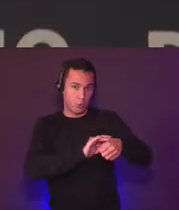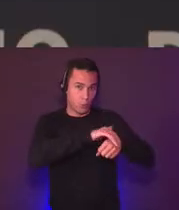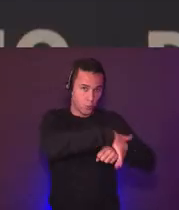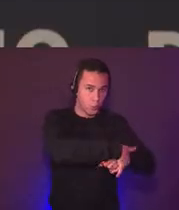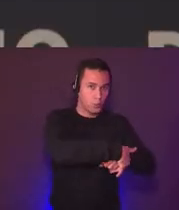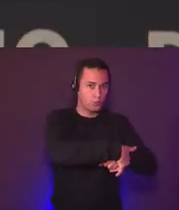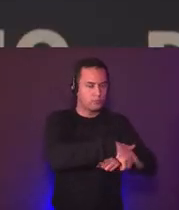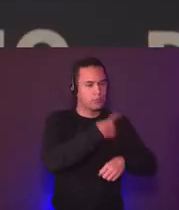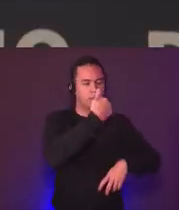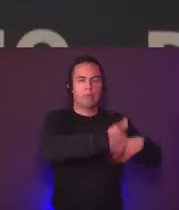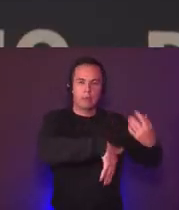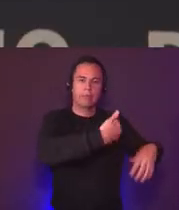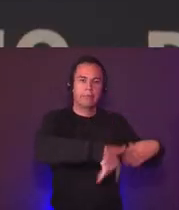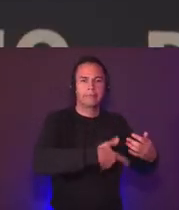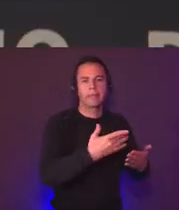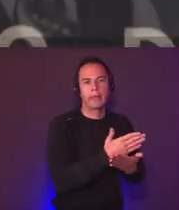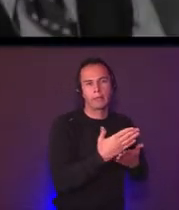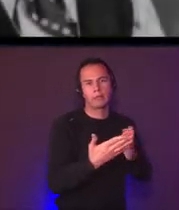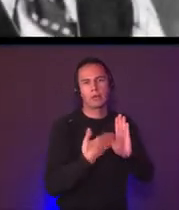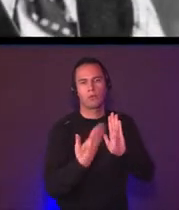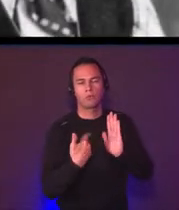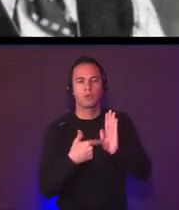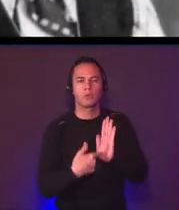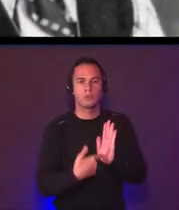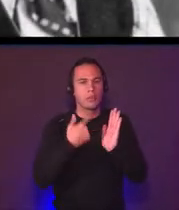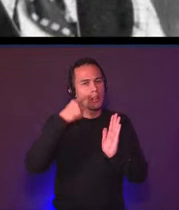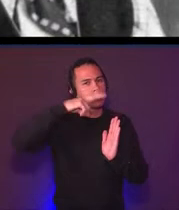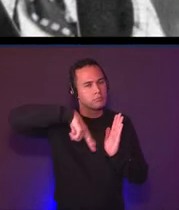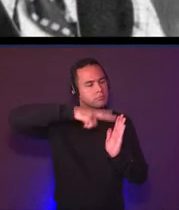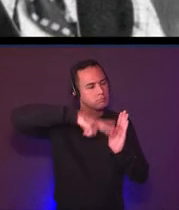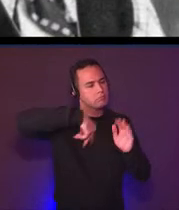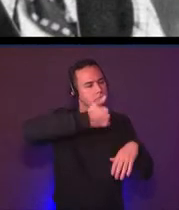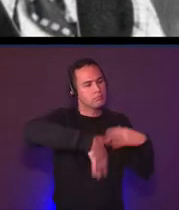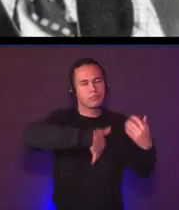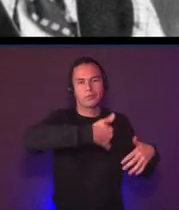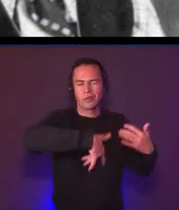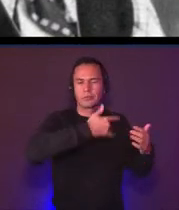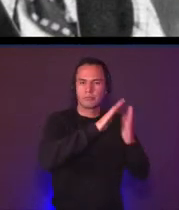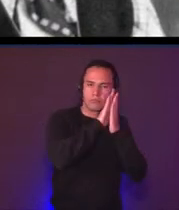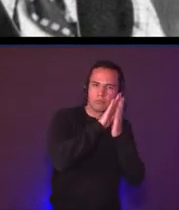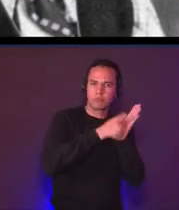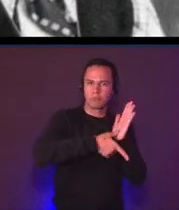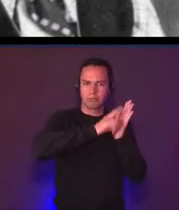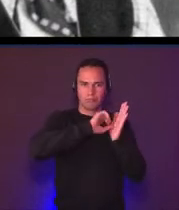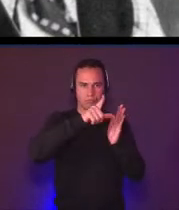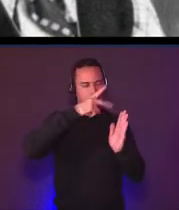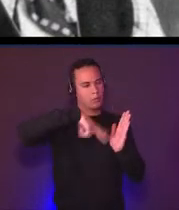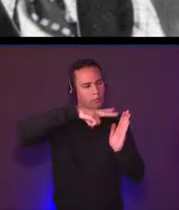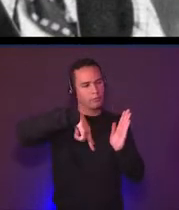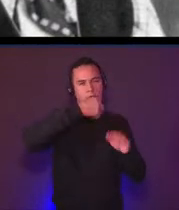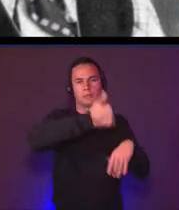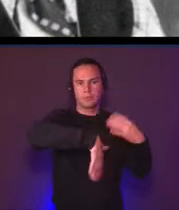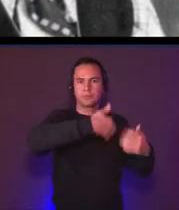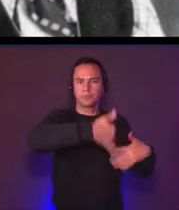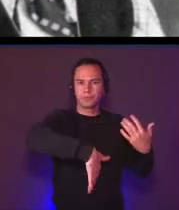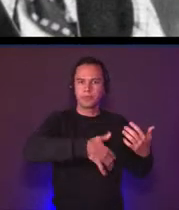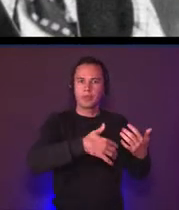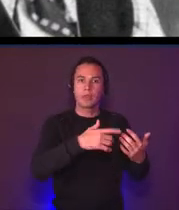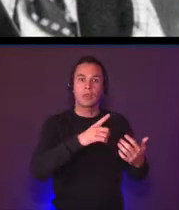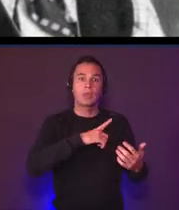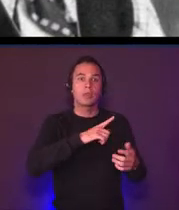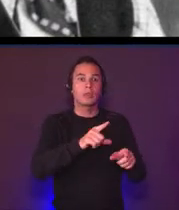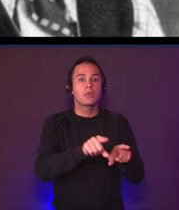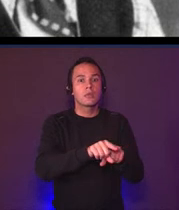read were the Wizard of Oz series. And then he moved on to his favorite, C.S. Lewis, The Lion, the Witch, and the